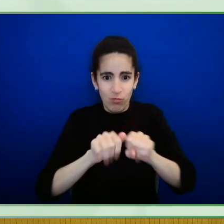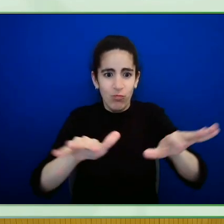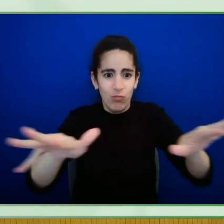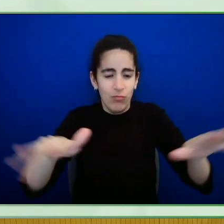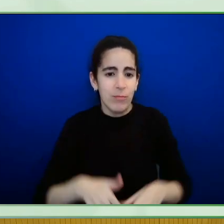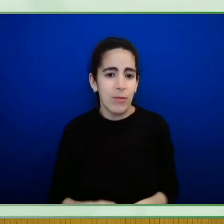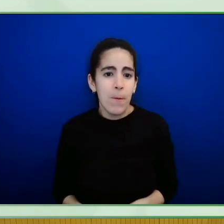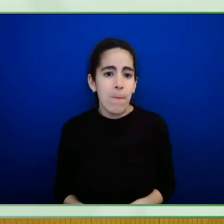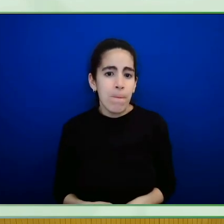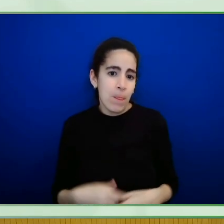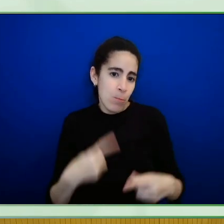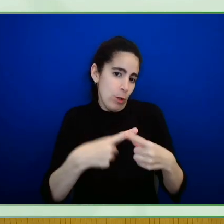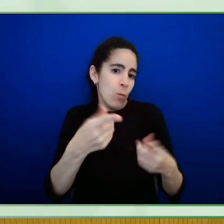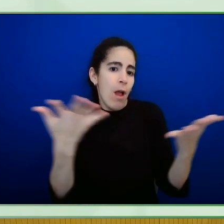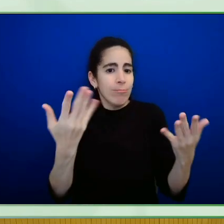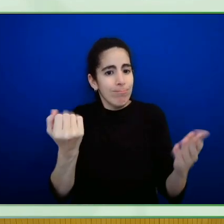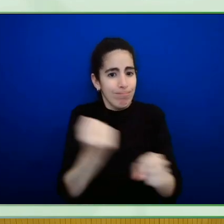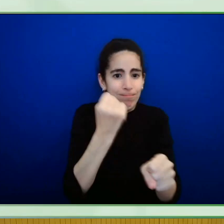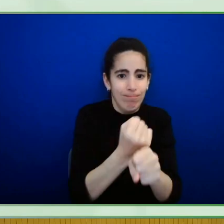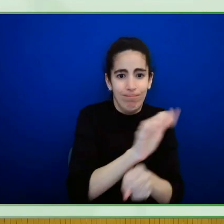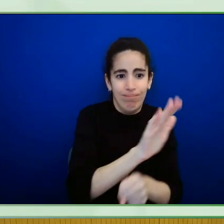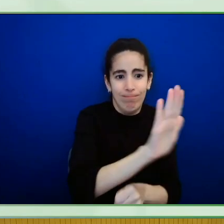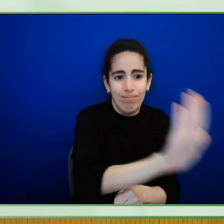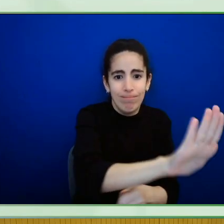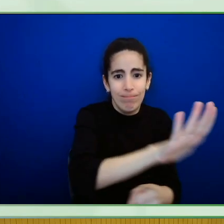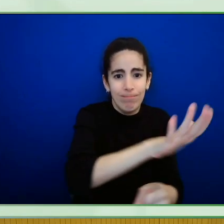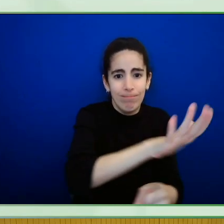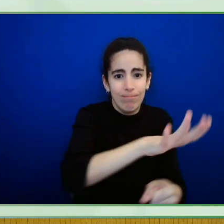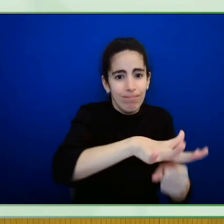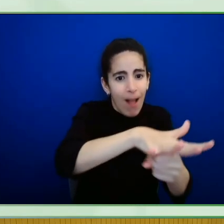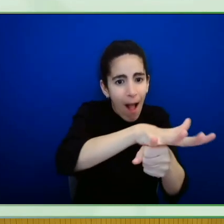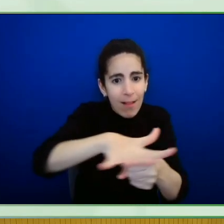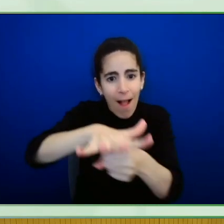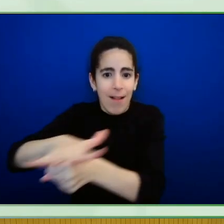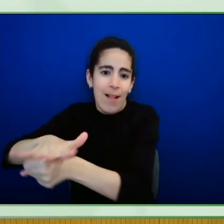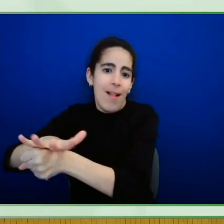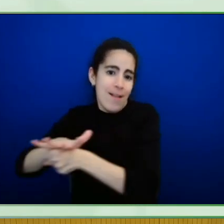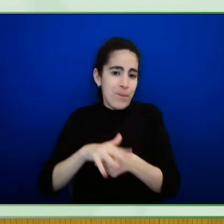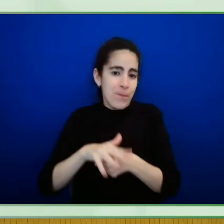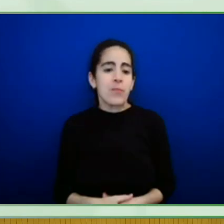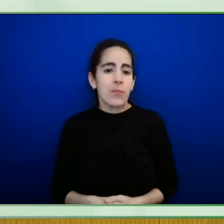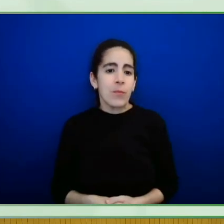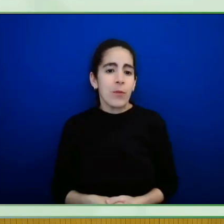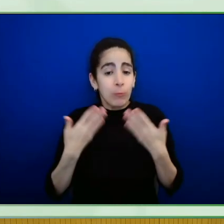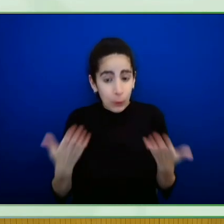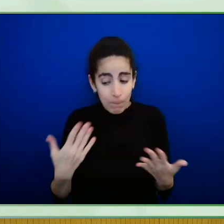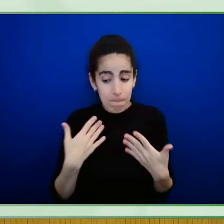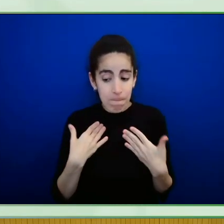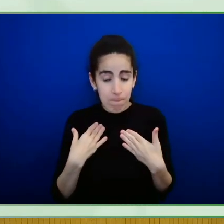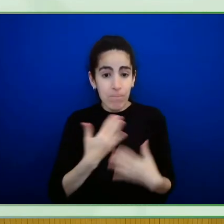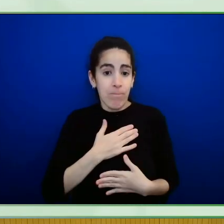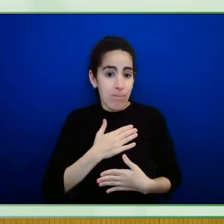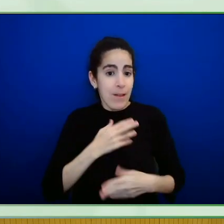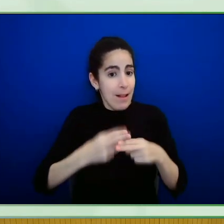in your areas. So as I said, my name is Martin. I'm a white guy. I'm with a